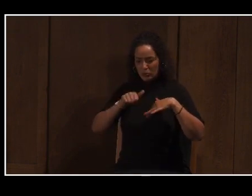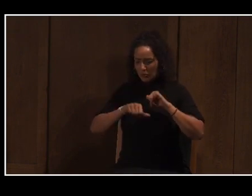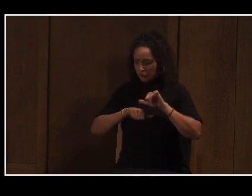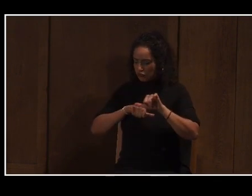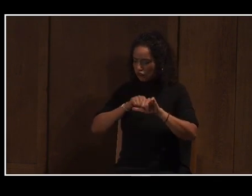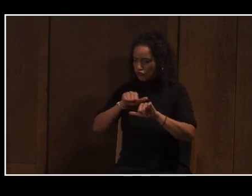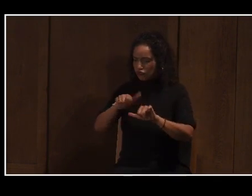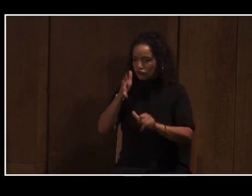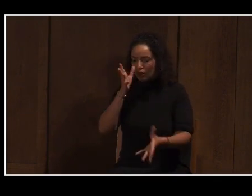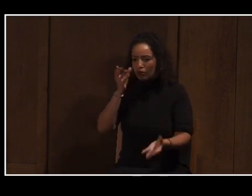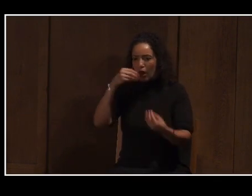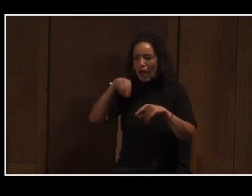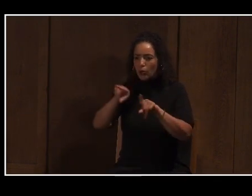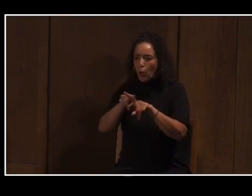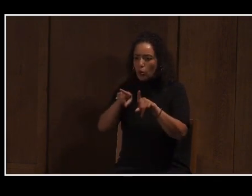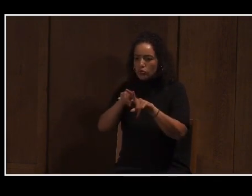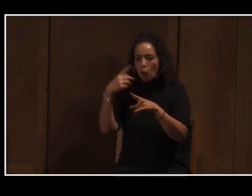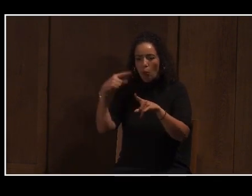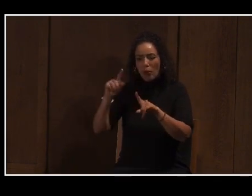we've been talking about.